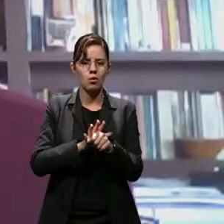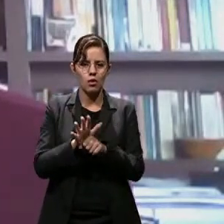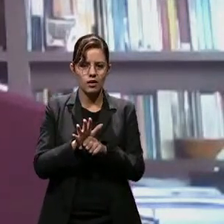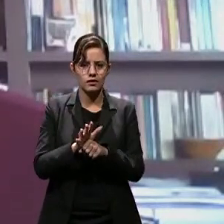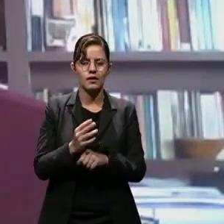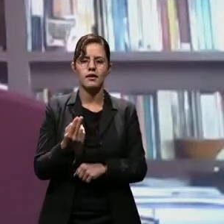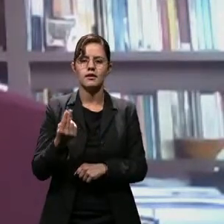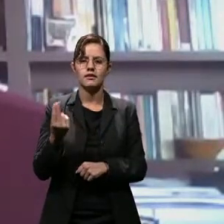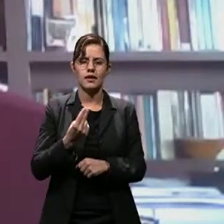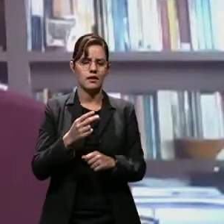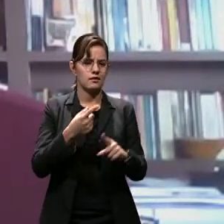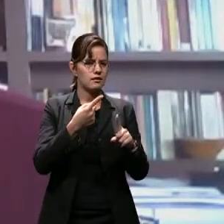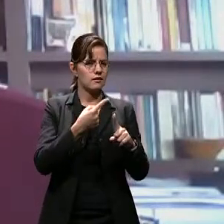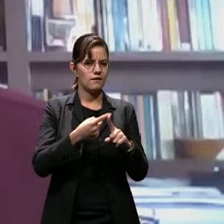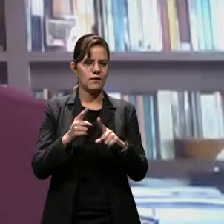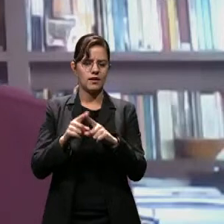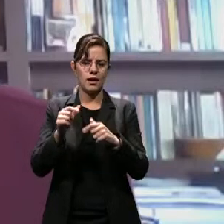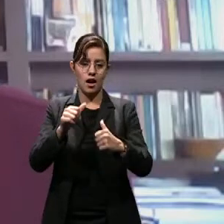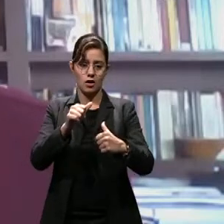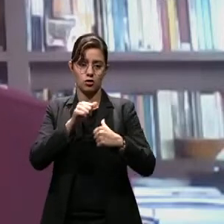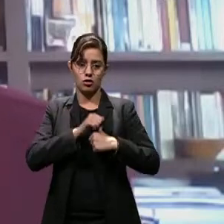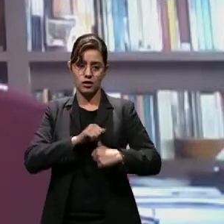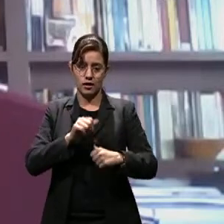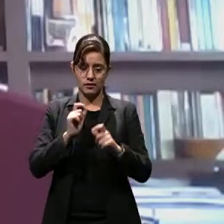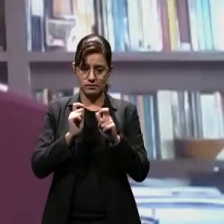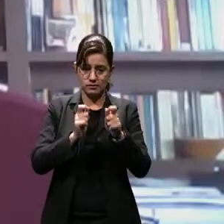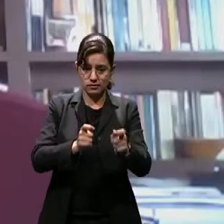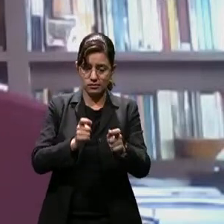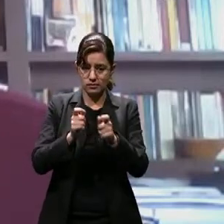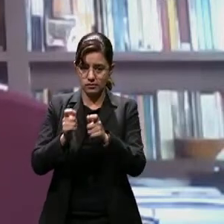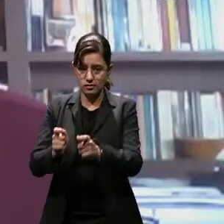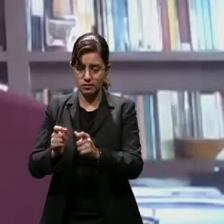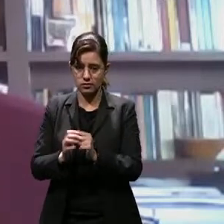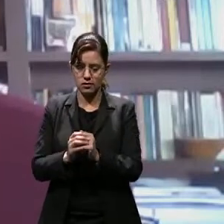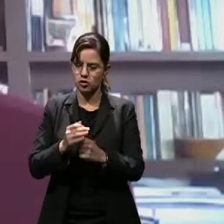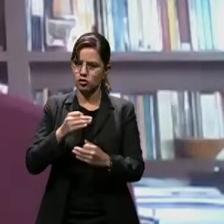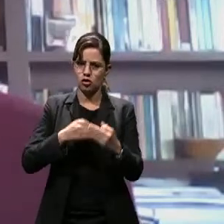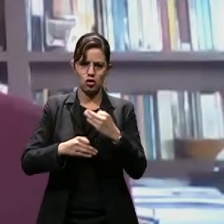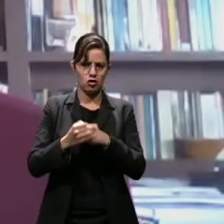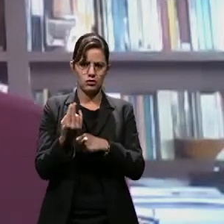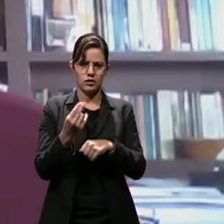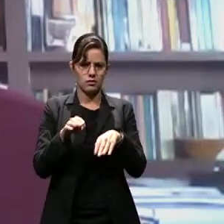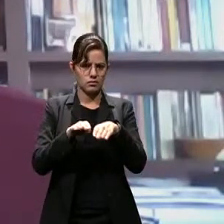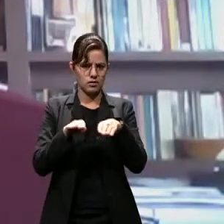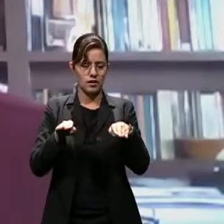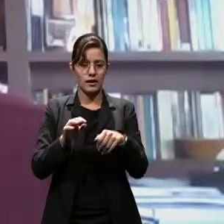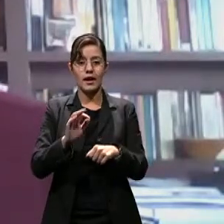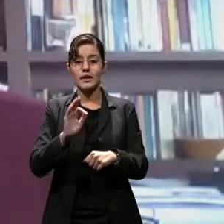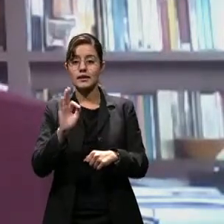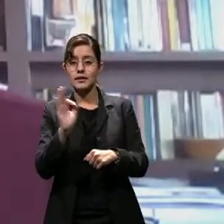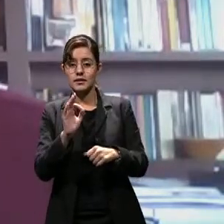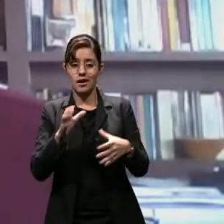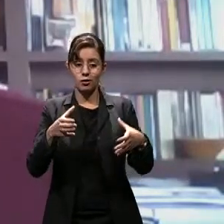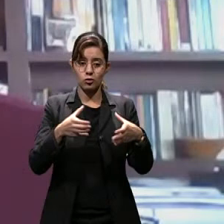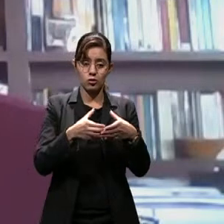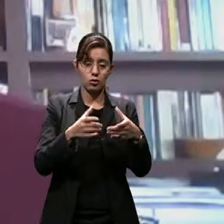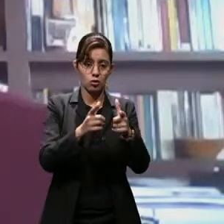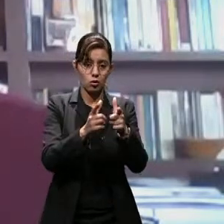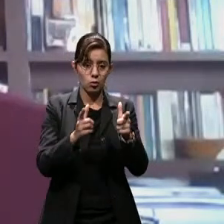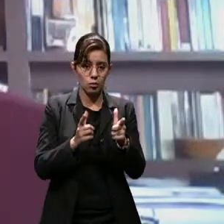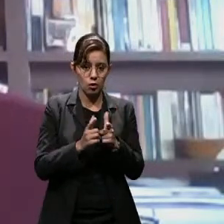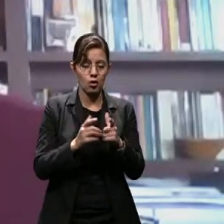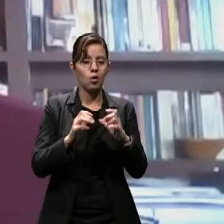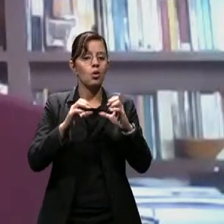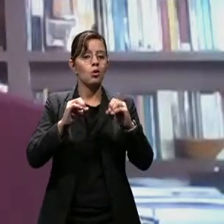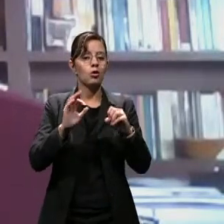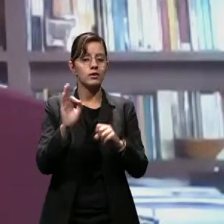be irradiated in all elections, be unipersonal or collegiate ones. And this